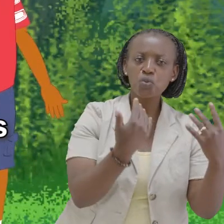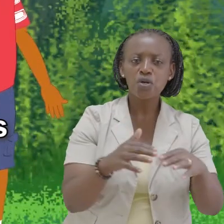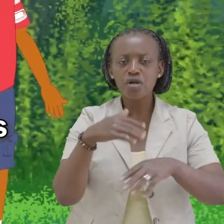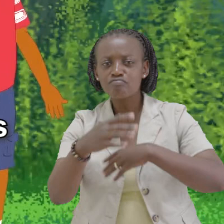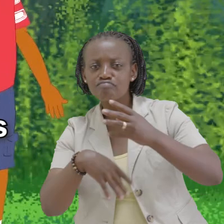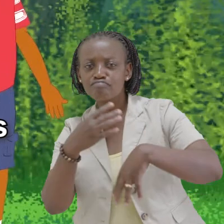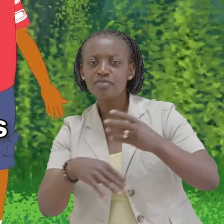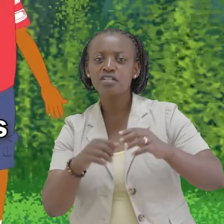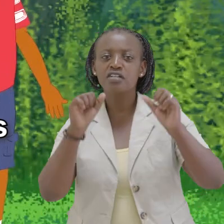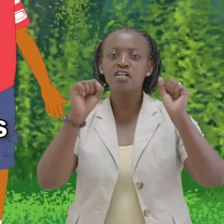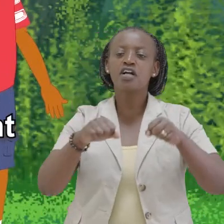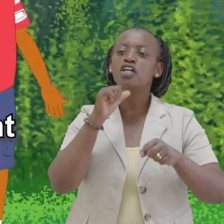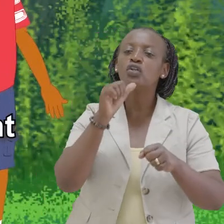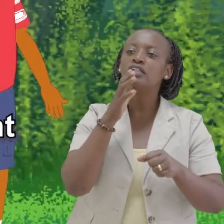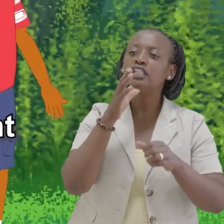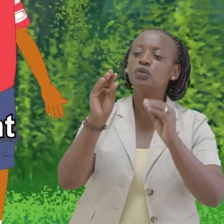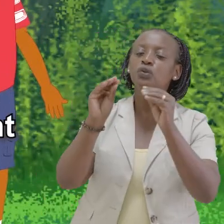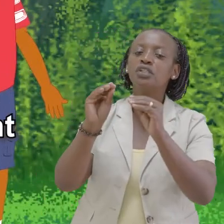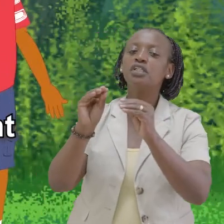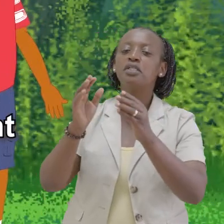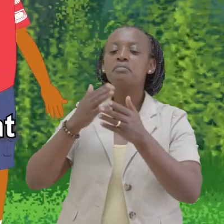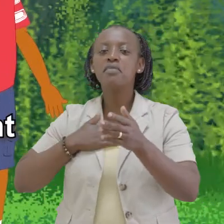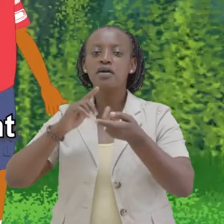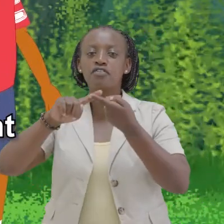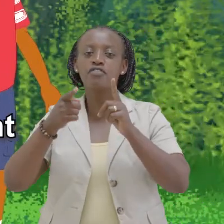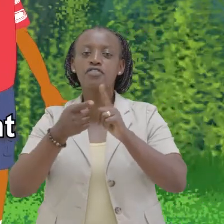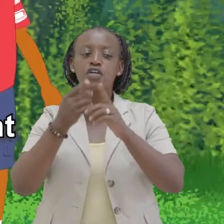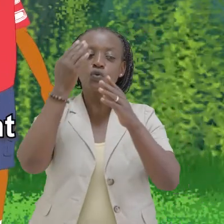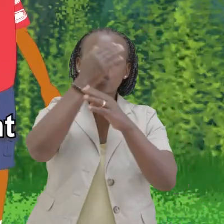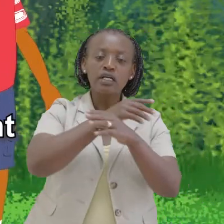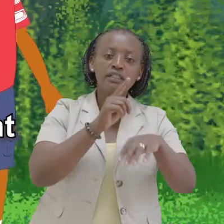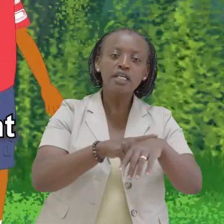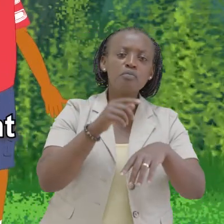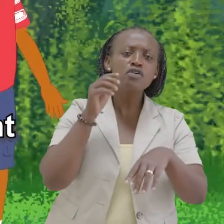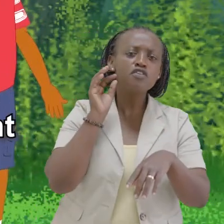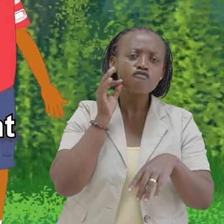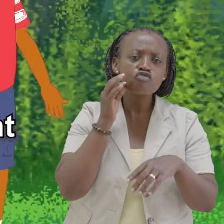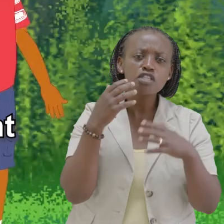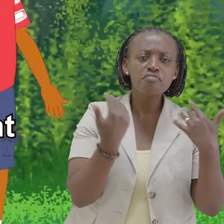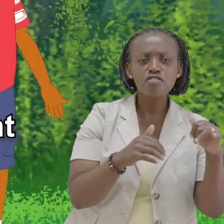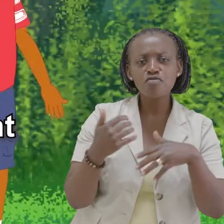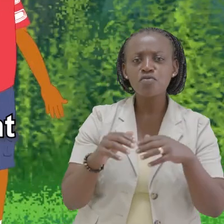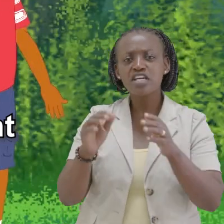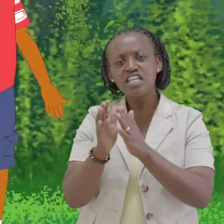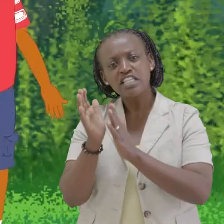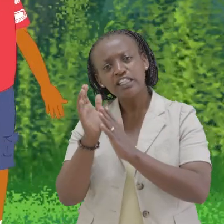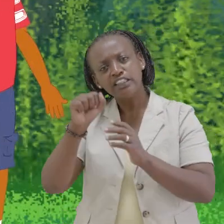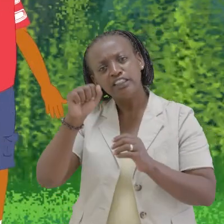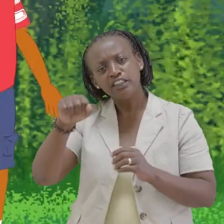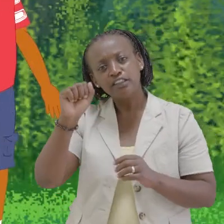teaching us how to play the game. I cannot wait to teach it to my friend tonight at the Fruit Splash.